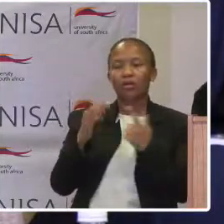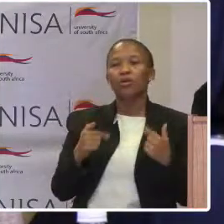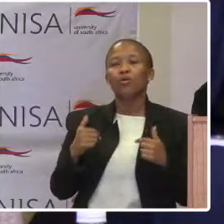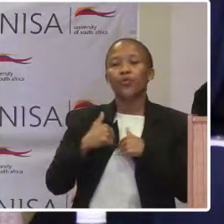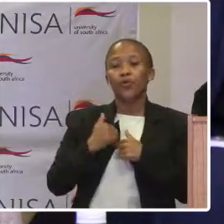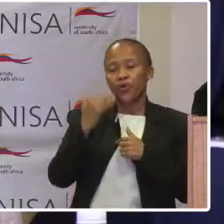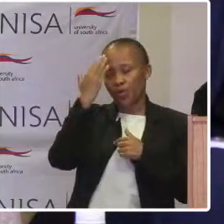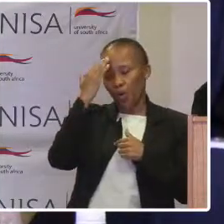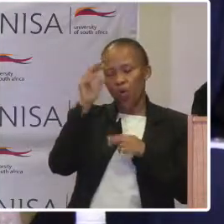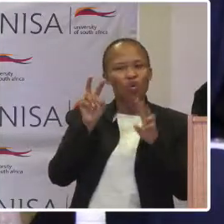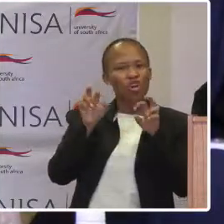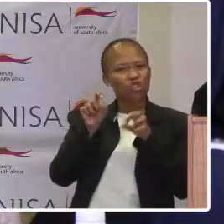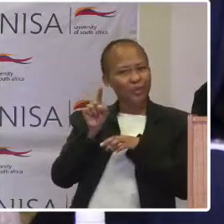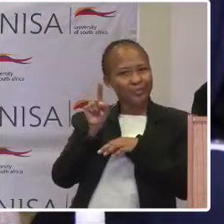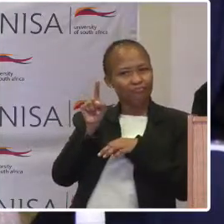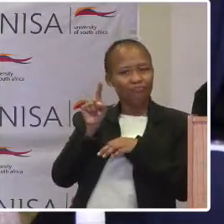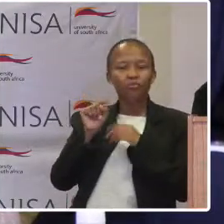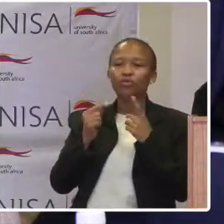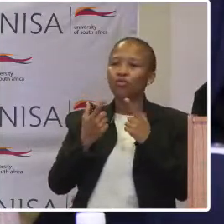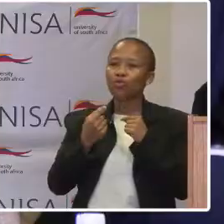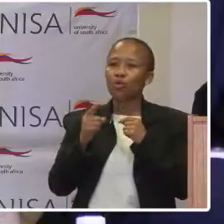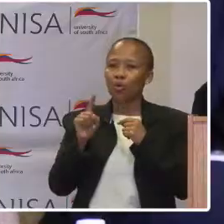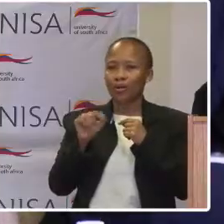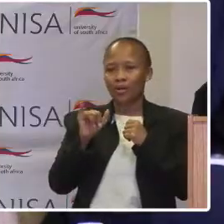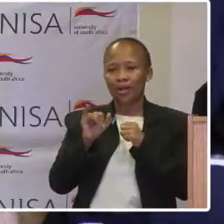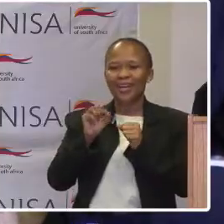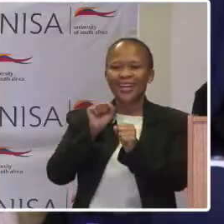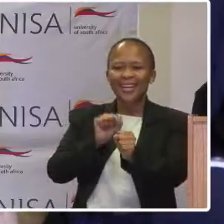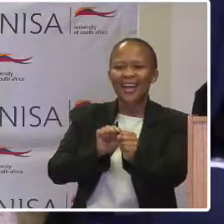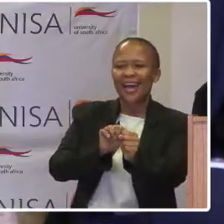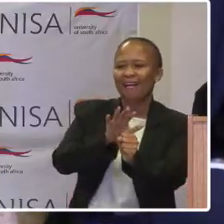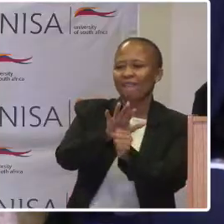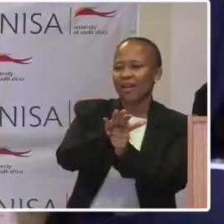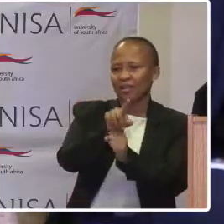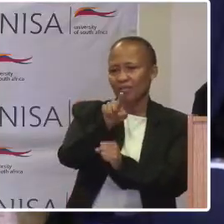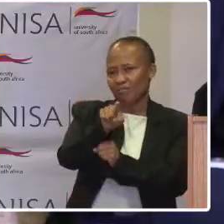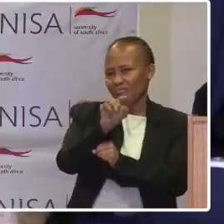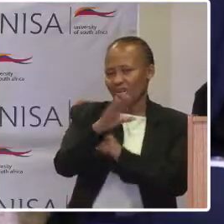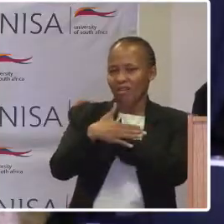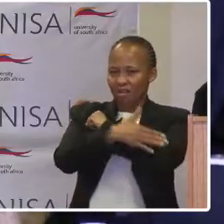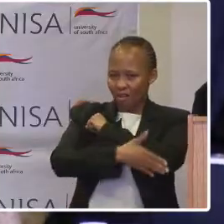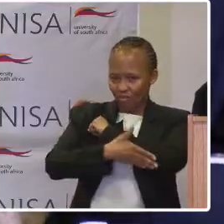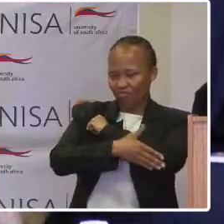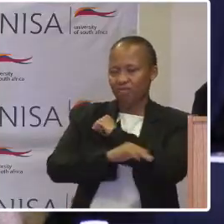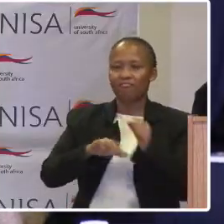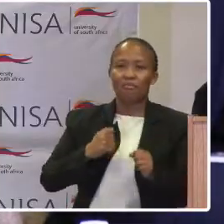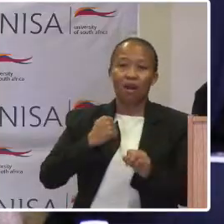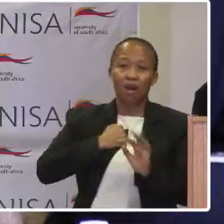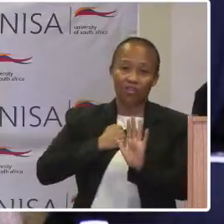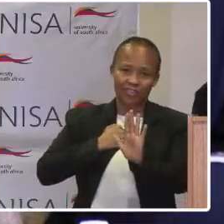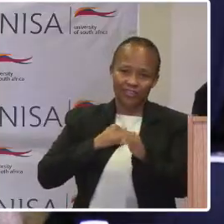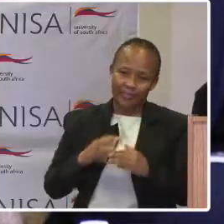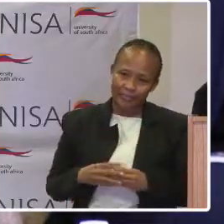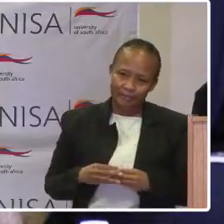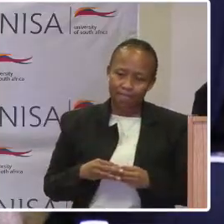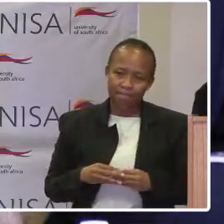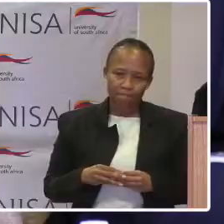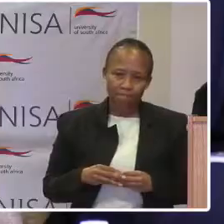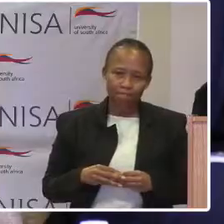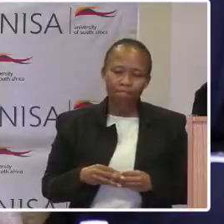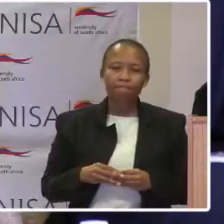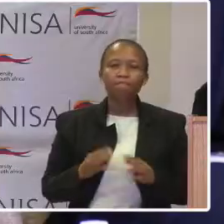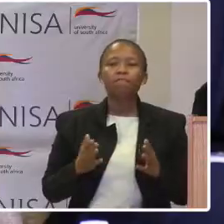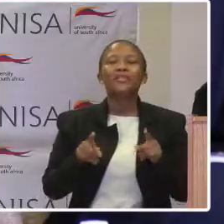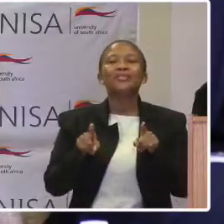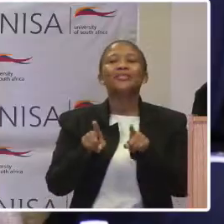issues of space also affect intelligence of the country. And also on the